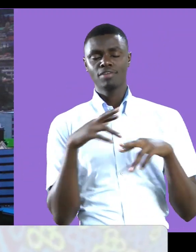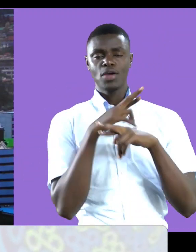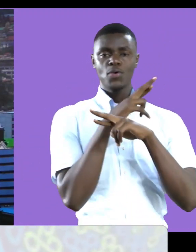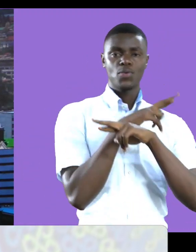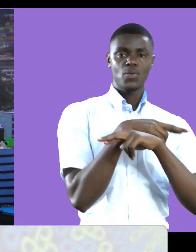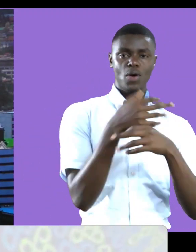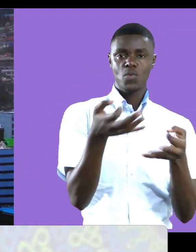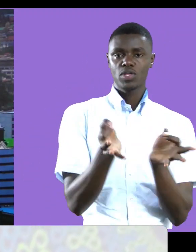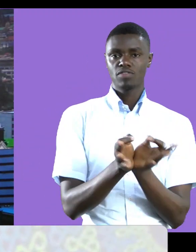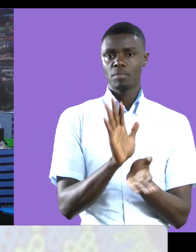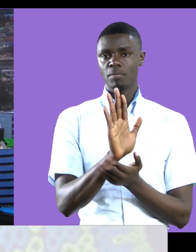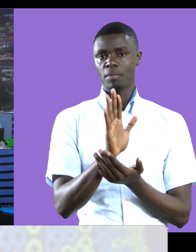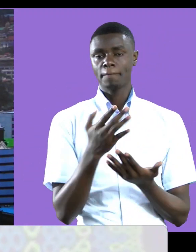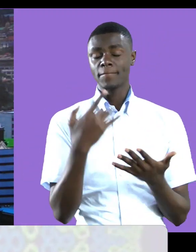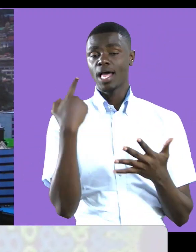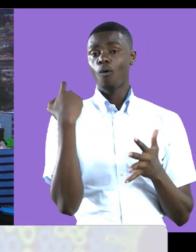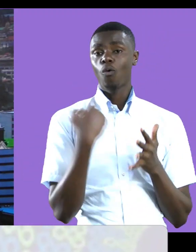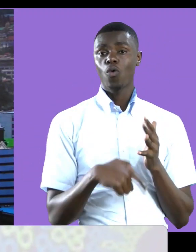cost.